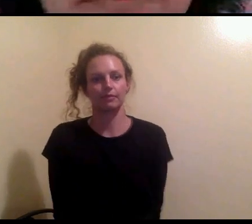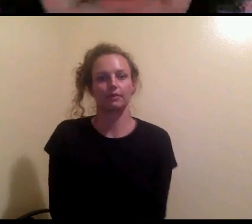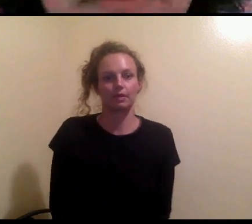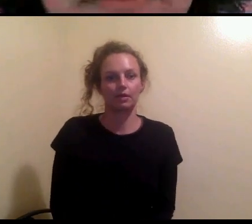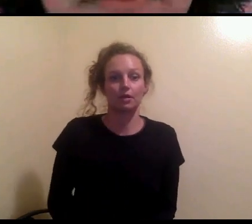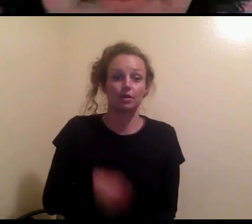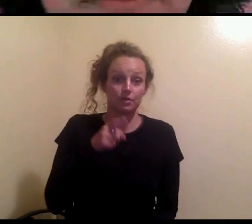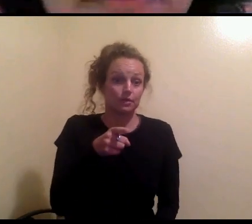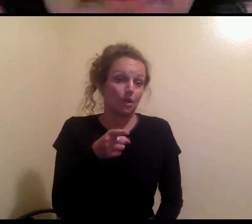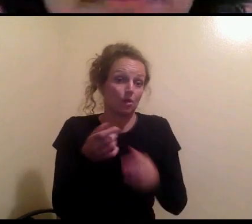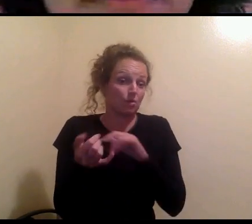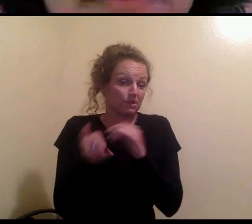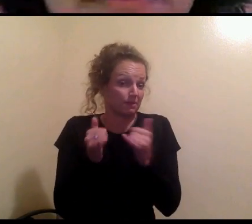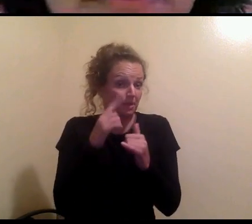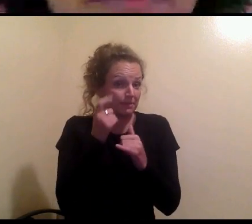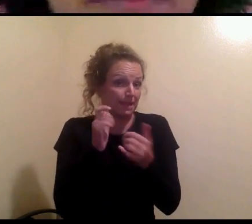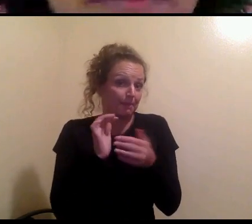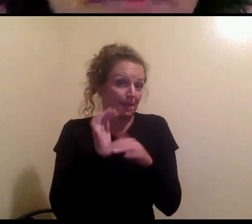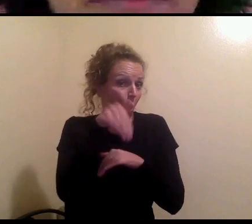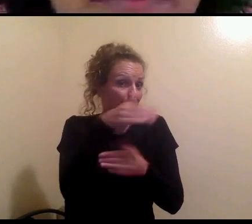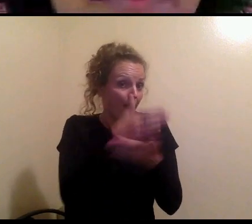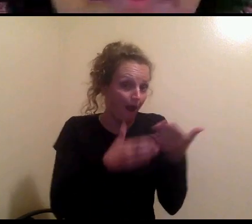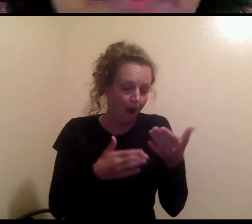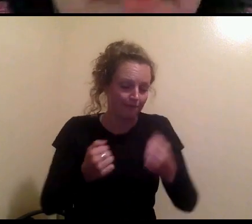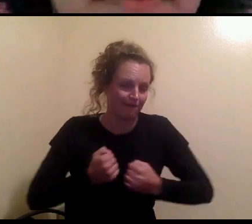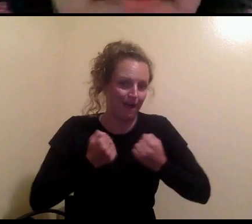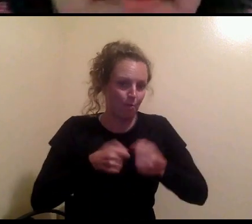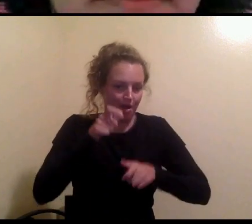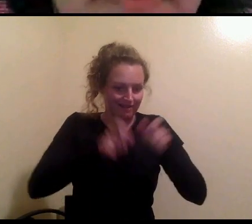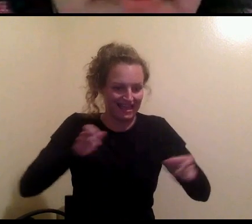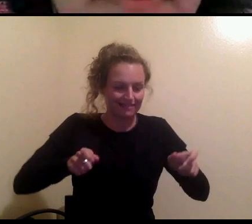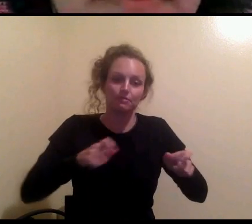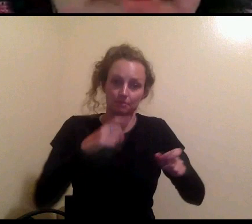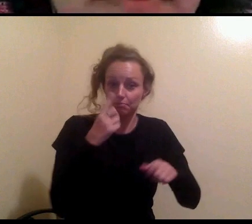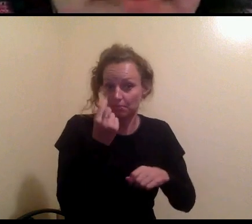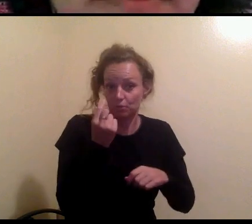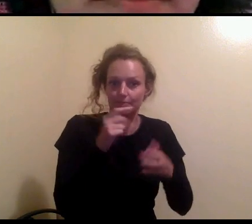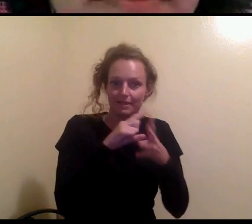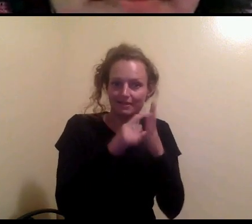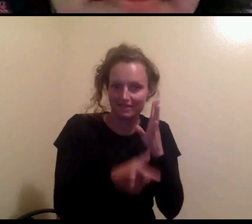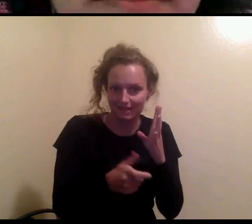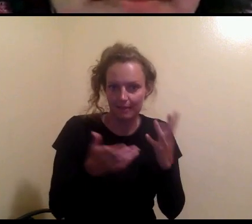So every country has its own accessibility challenges, and you need to adapt